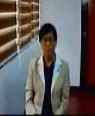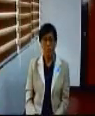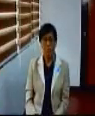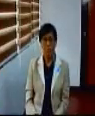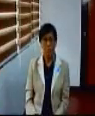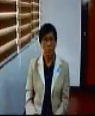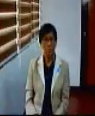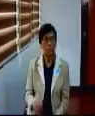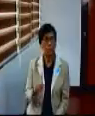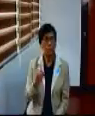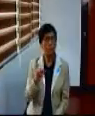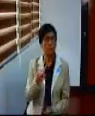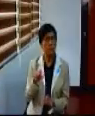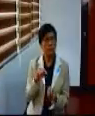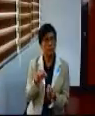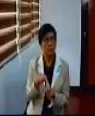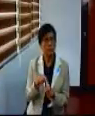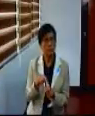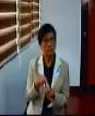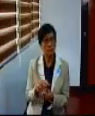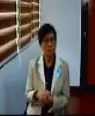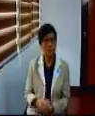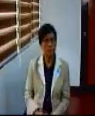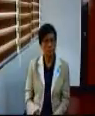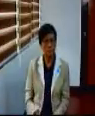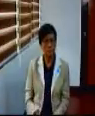But what about